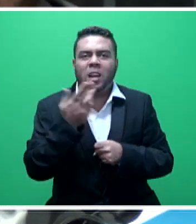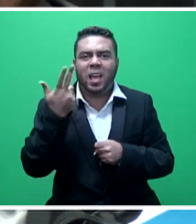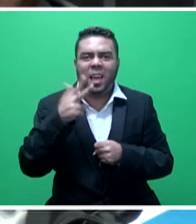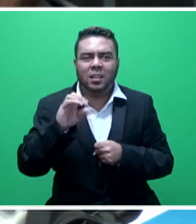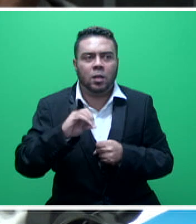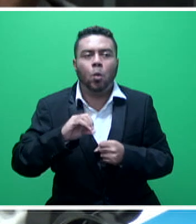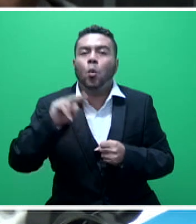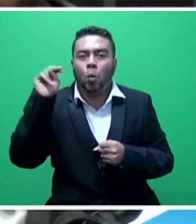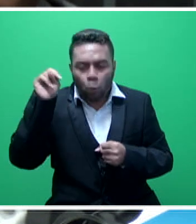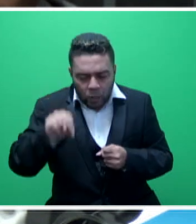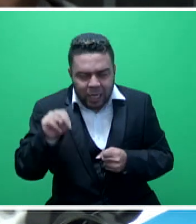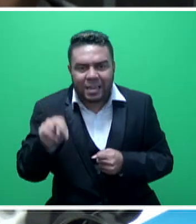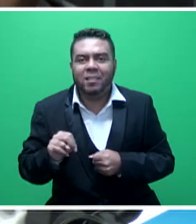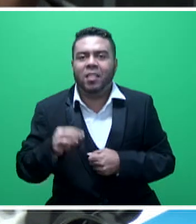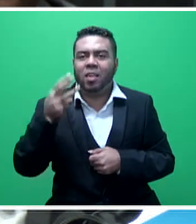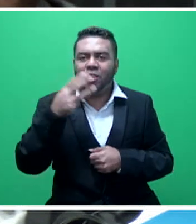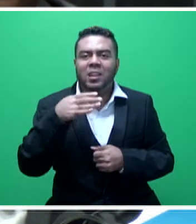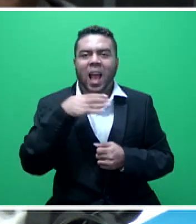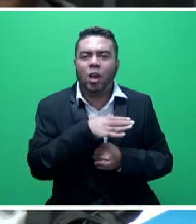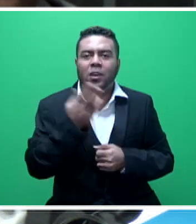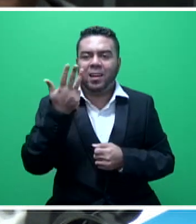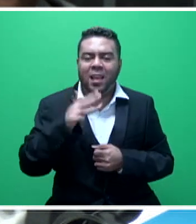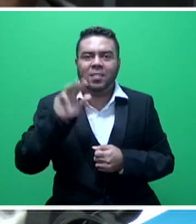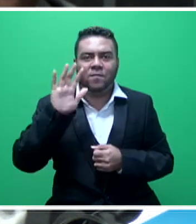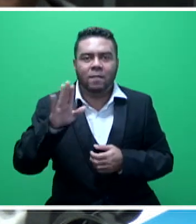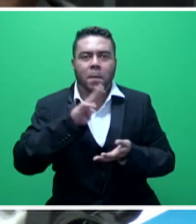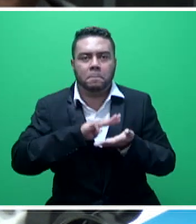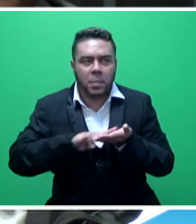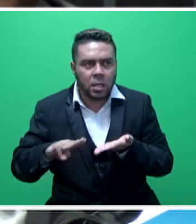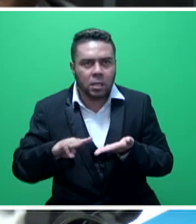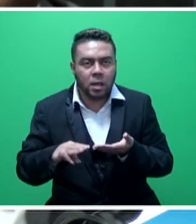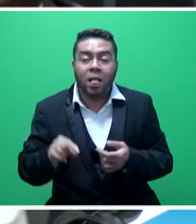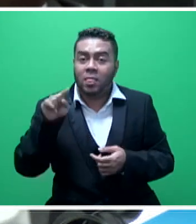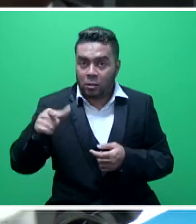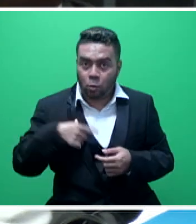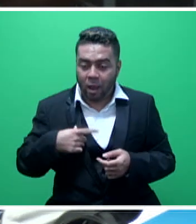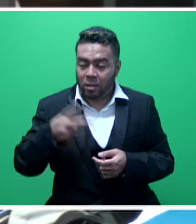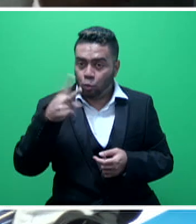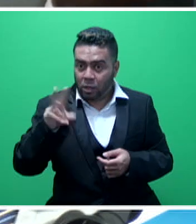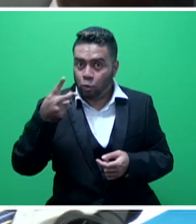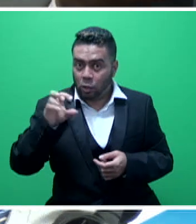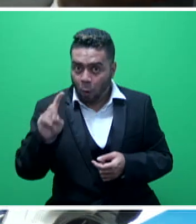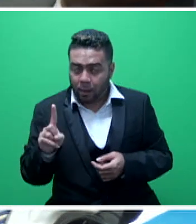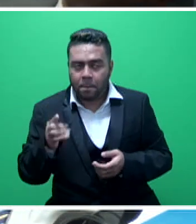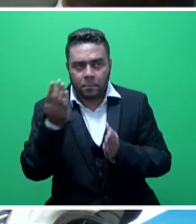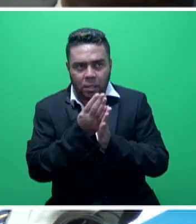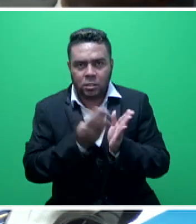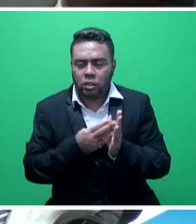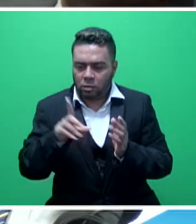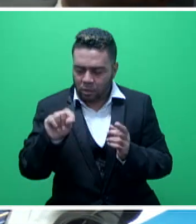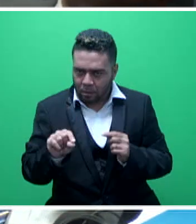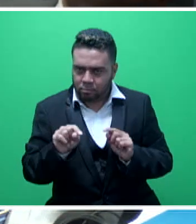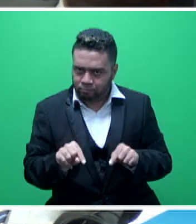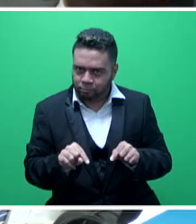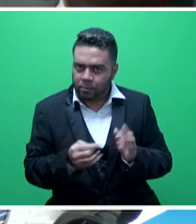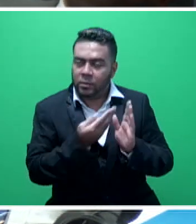We need the 395 million. And that's what this 2021 budget has done. Honorable